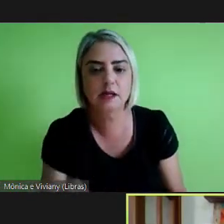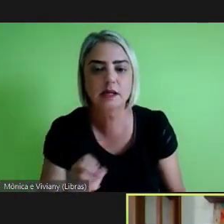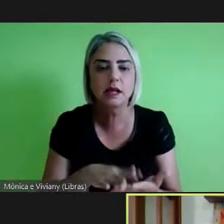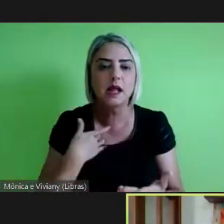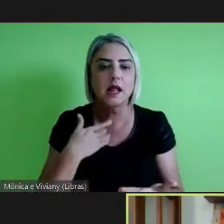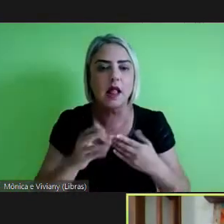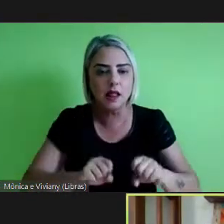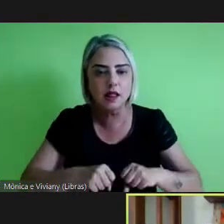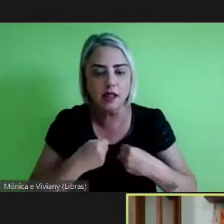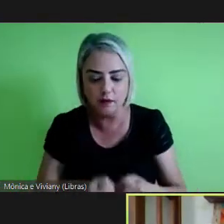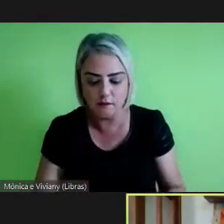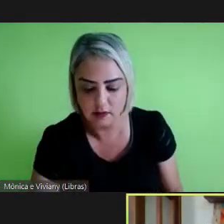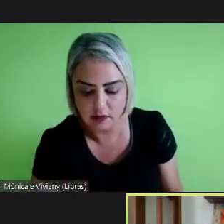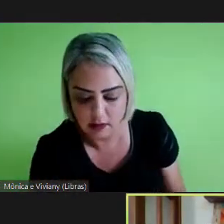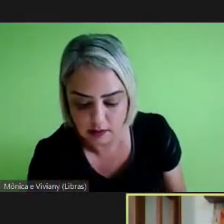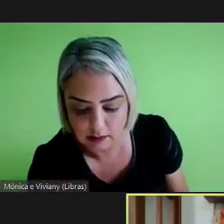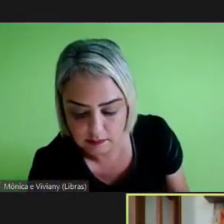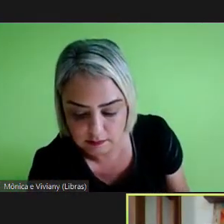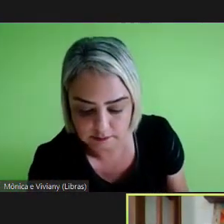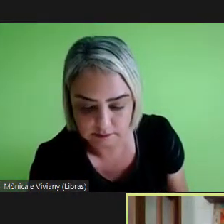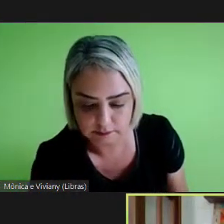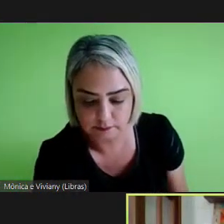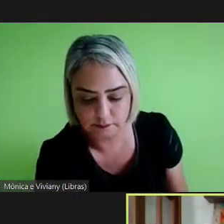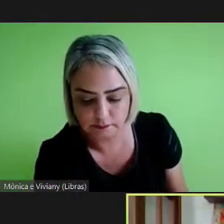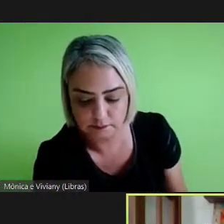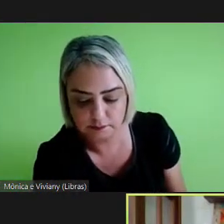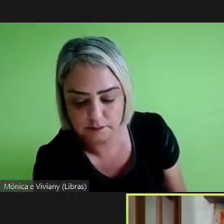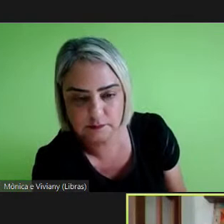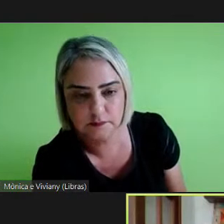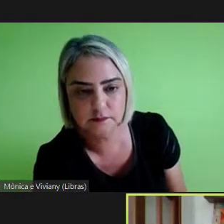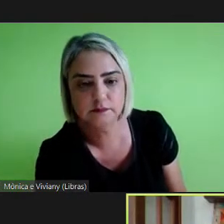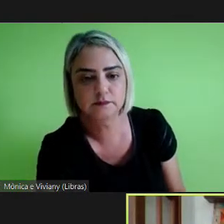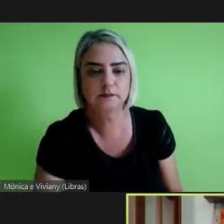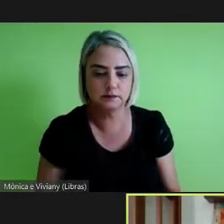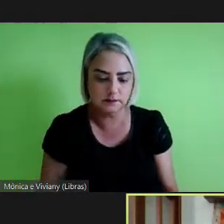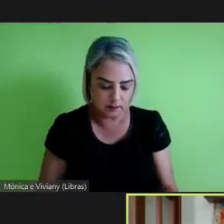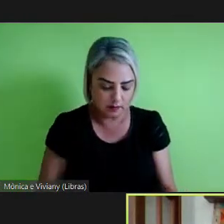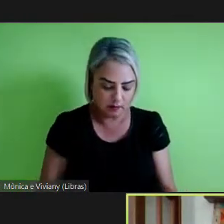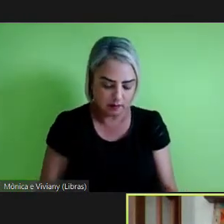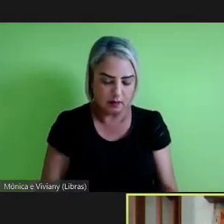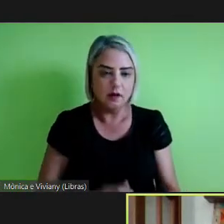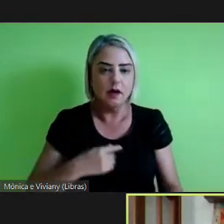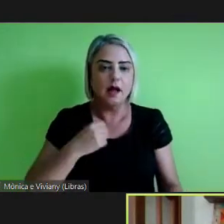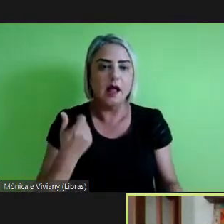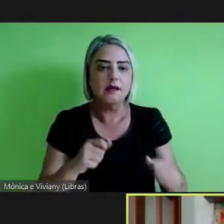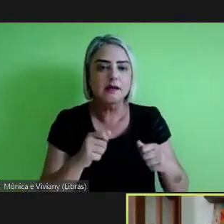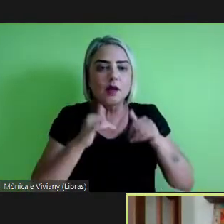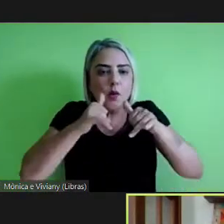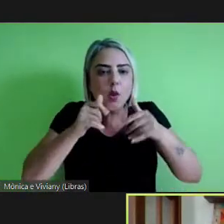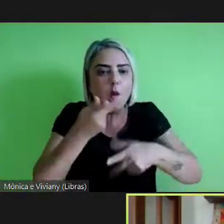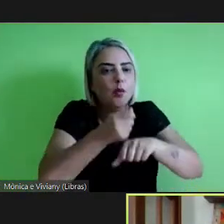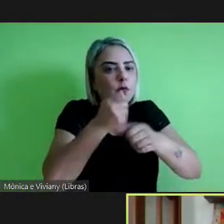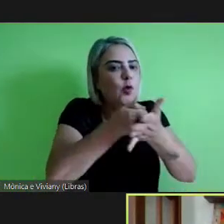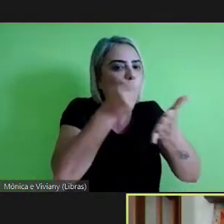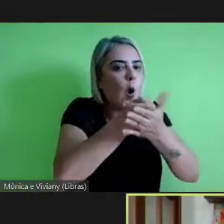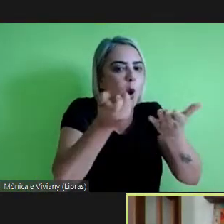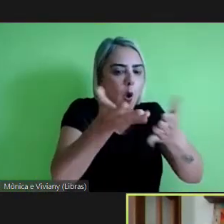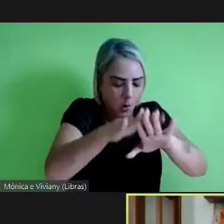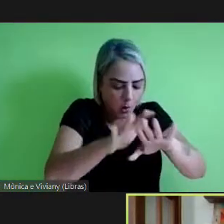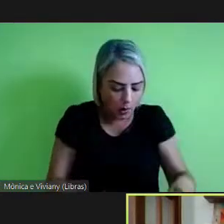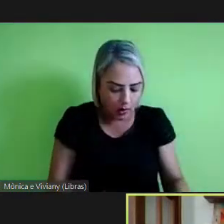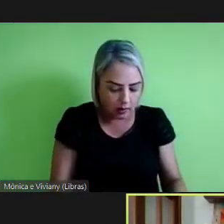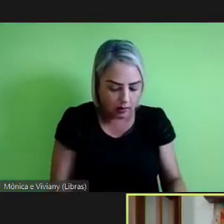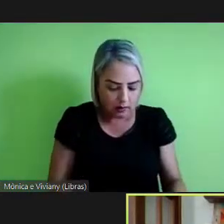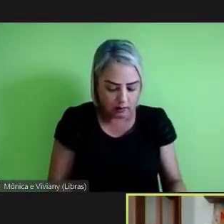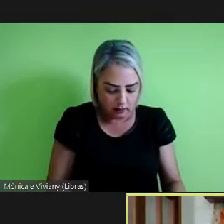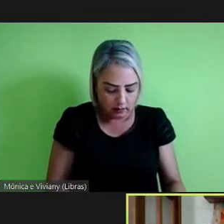within APS if we defend a multi-professional team and do not stay only spending the energy and asking